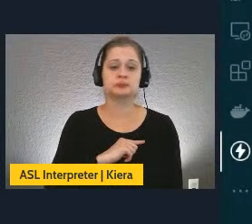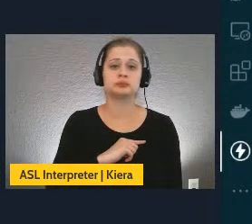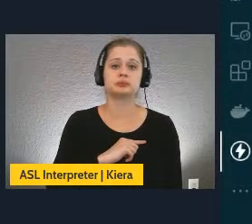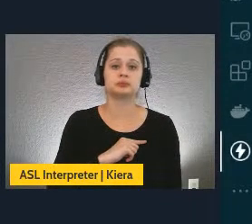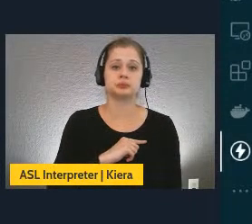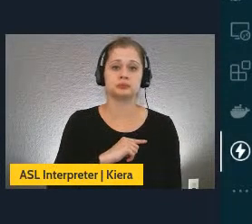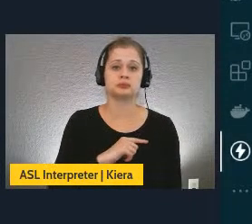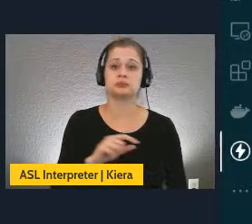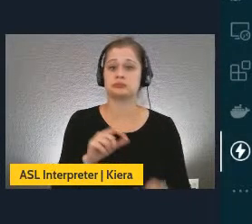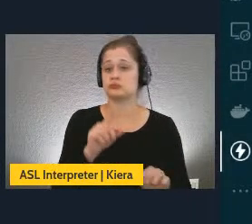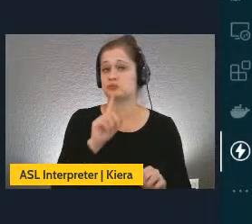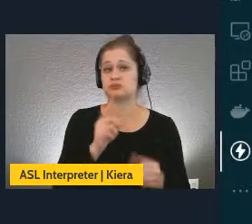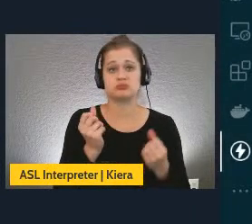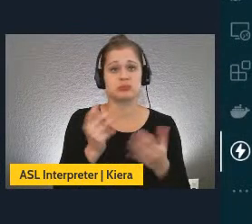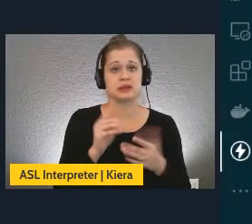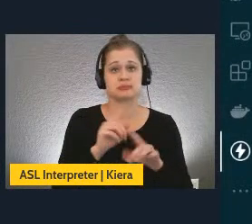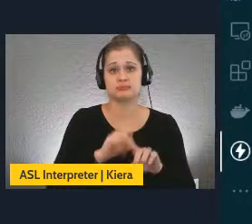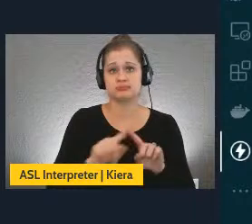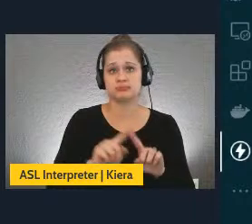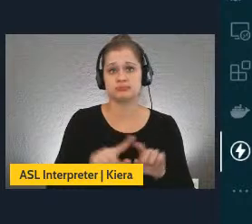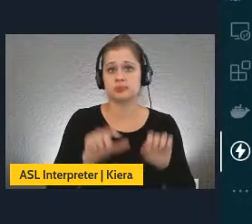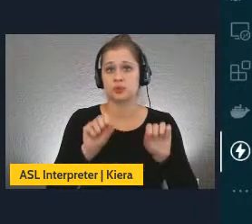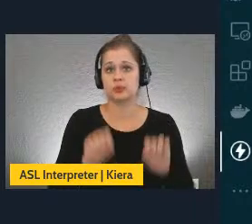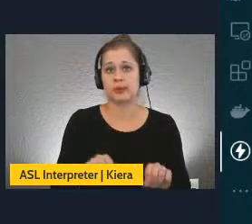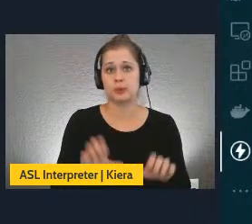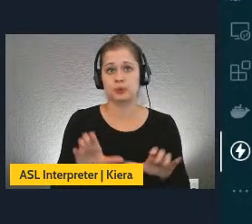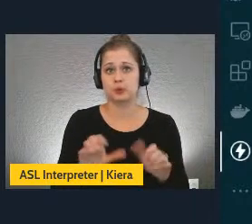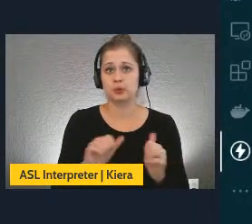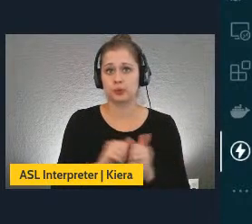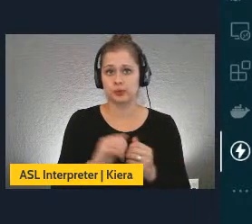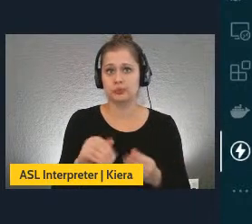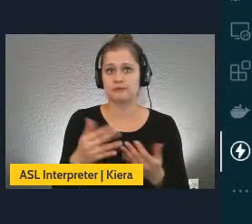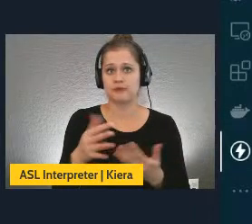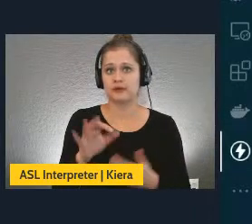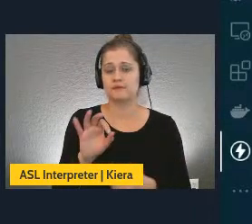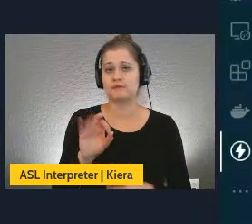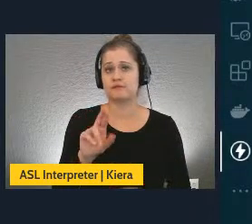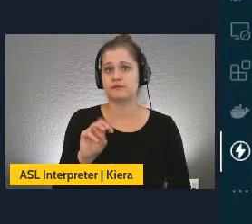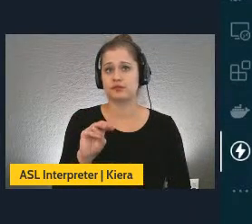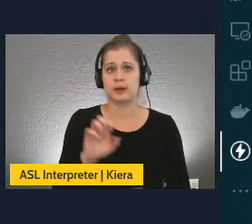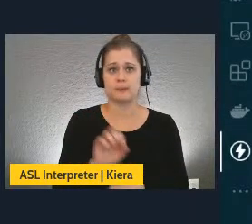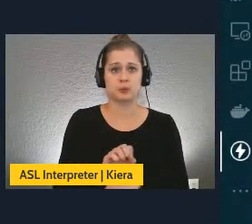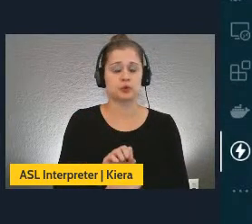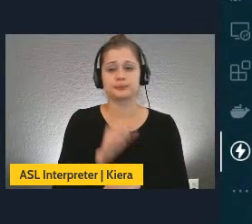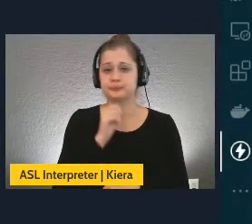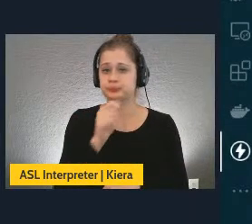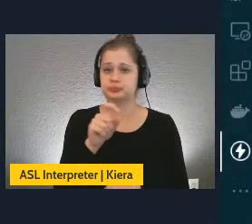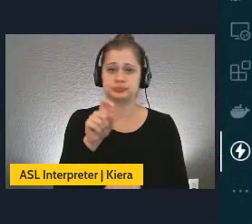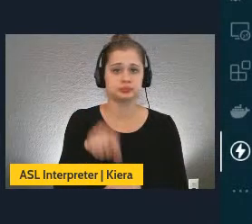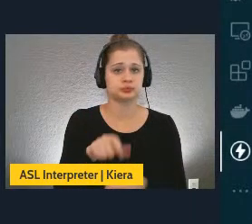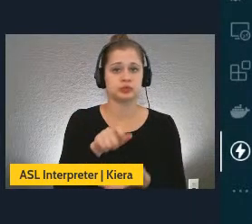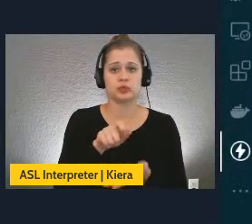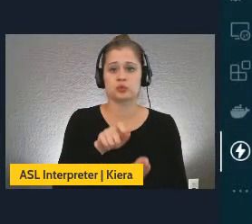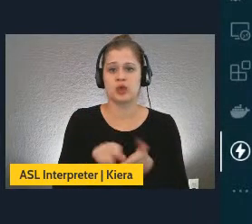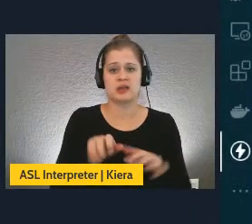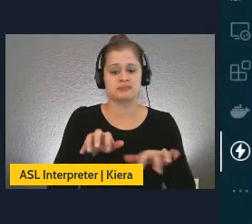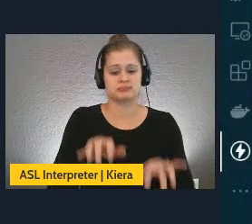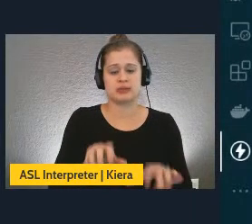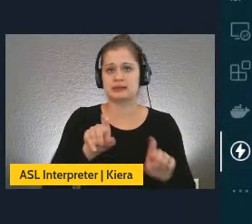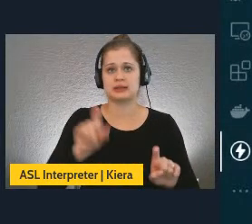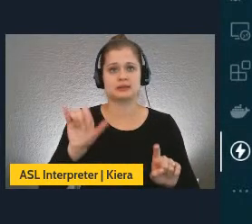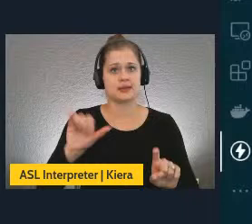of things you can do with the provider framework. Also, you don't have to write the test like I did it here. You could